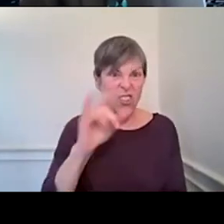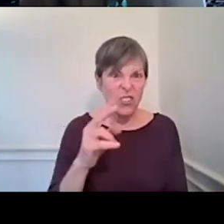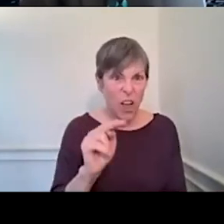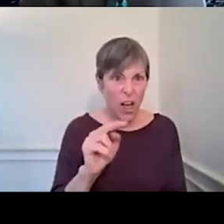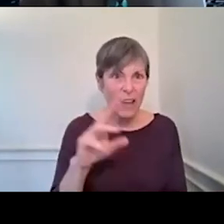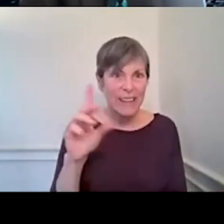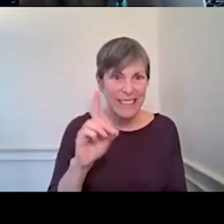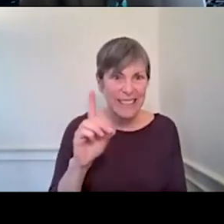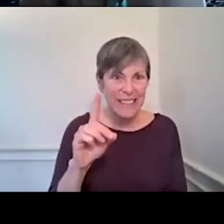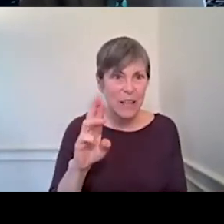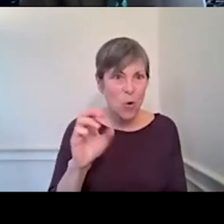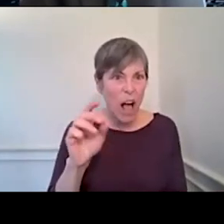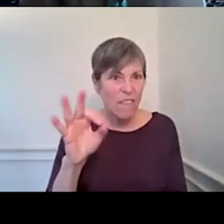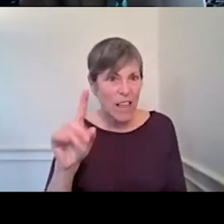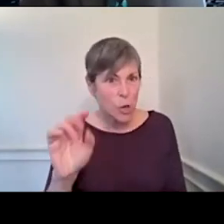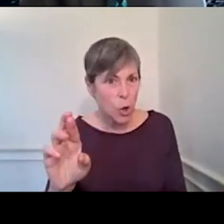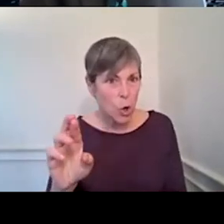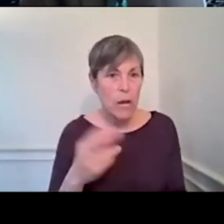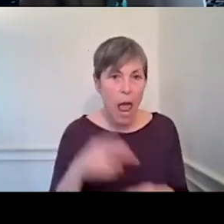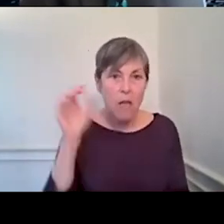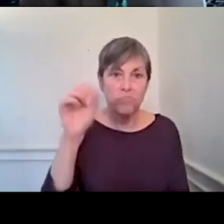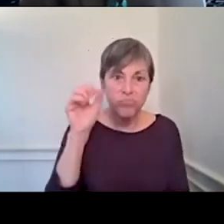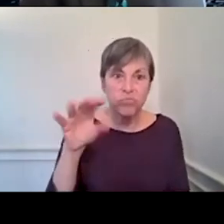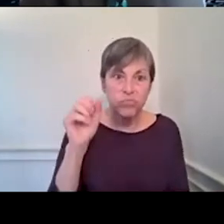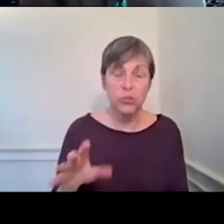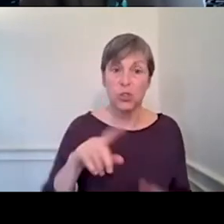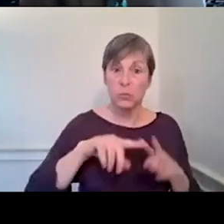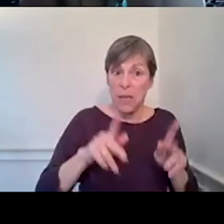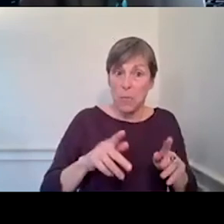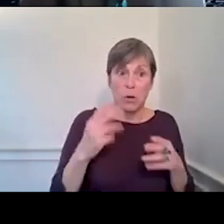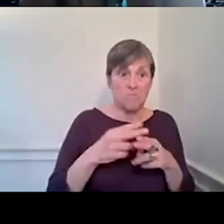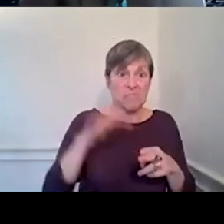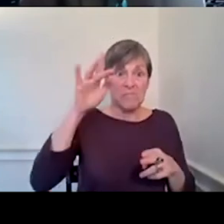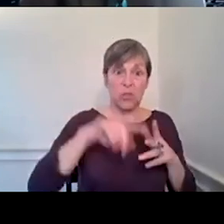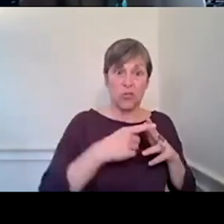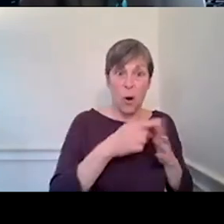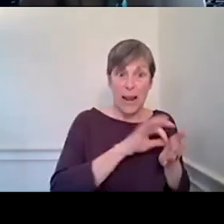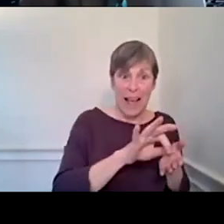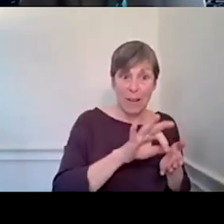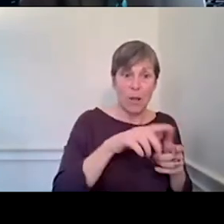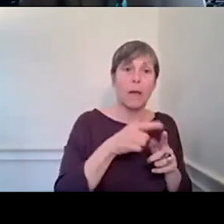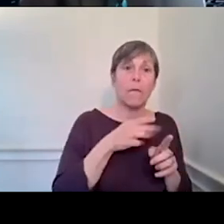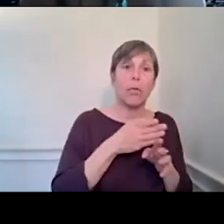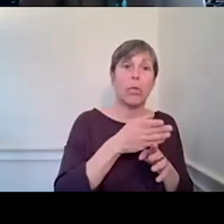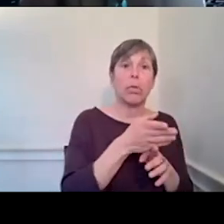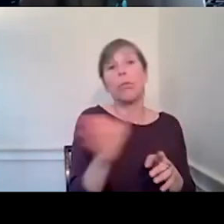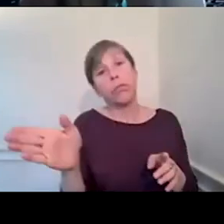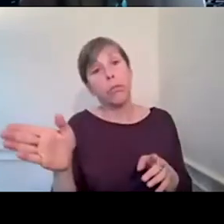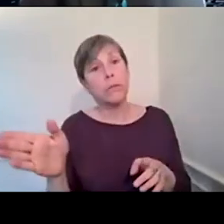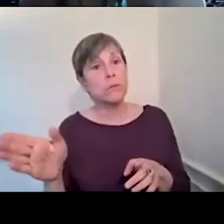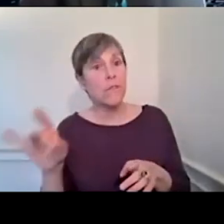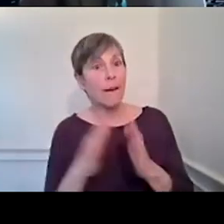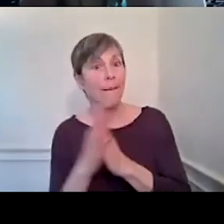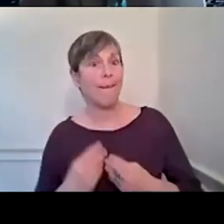this, and you'd see that, you know, people start out in accounting, but then they find their passion in other ways. But accounting was